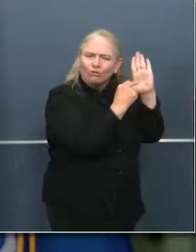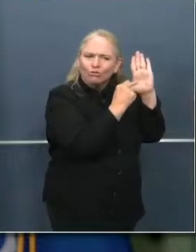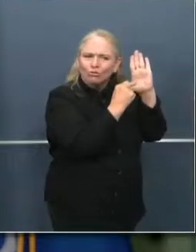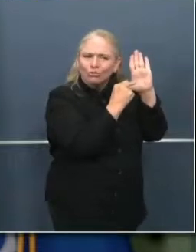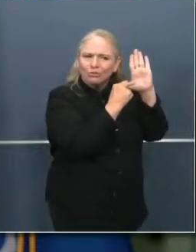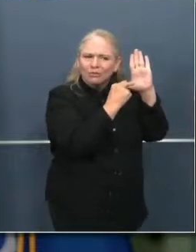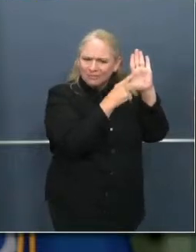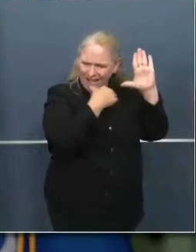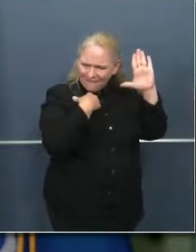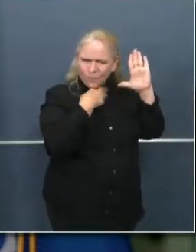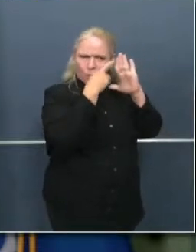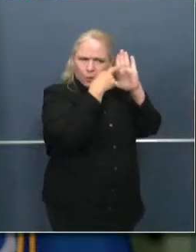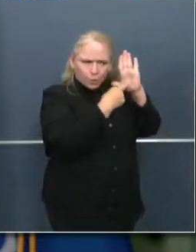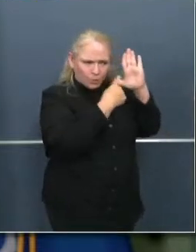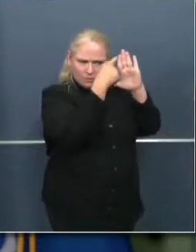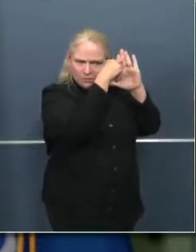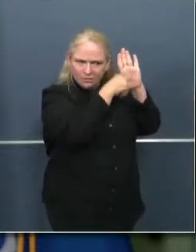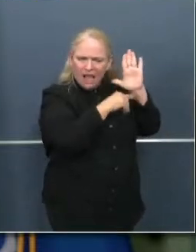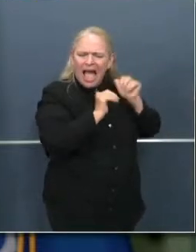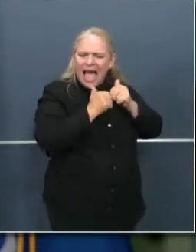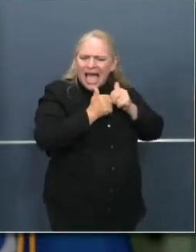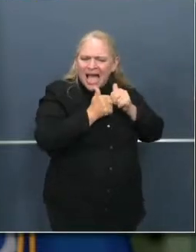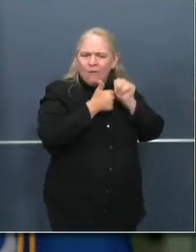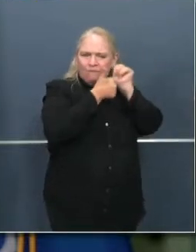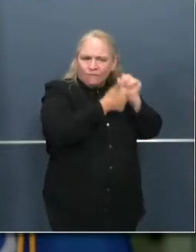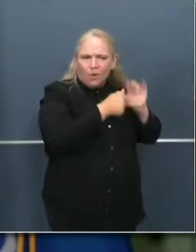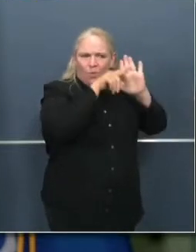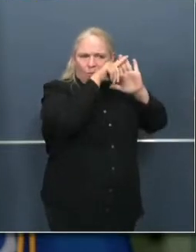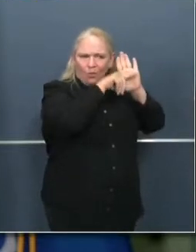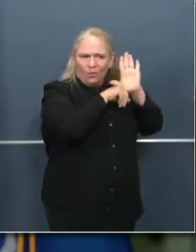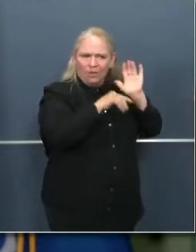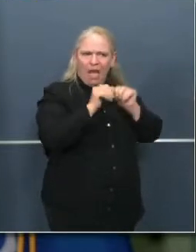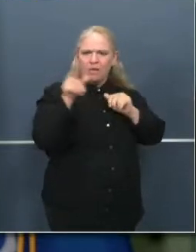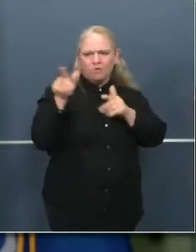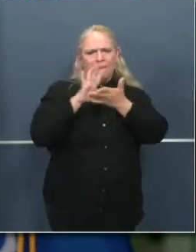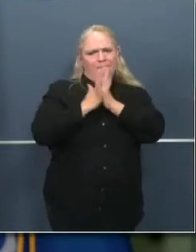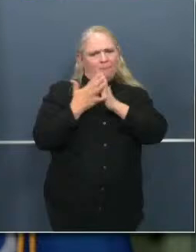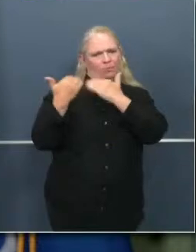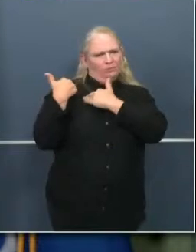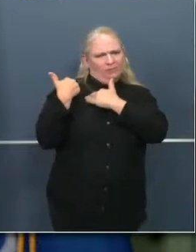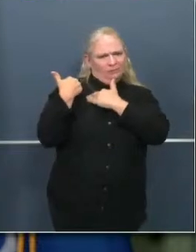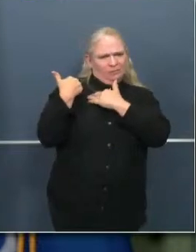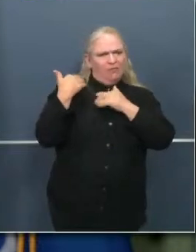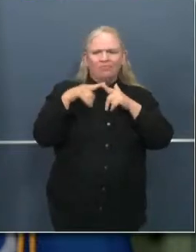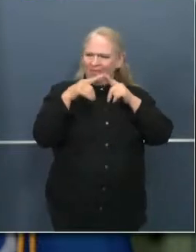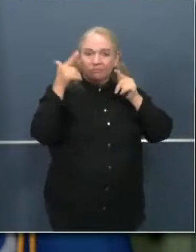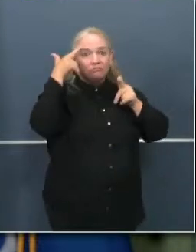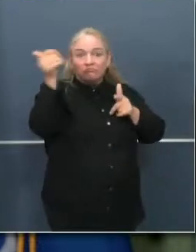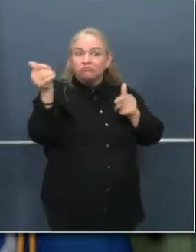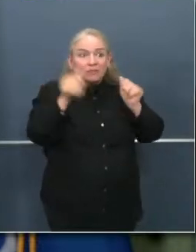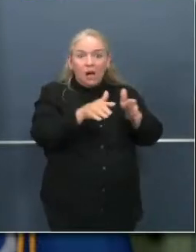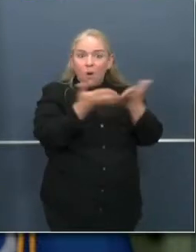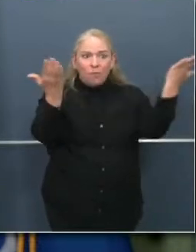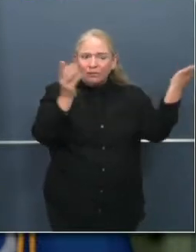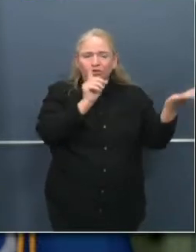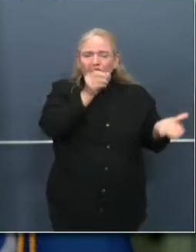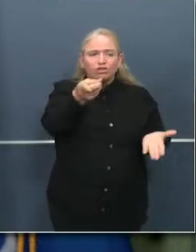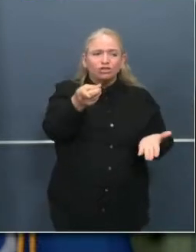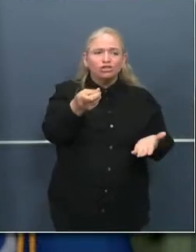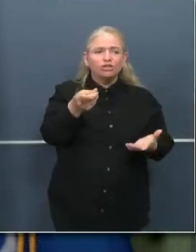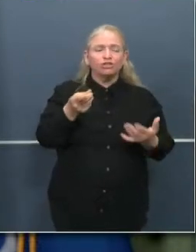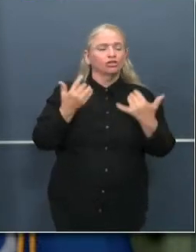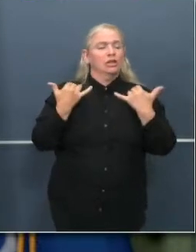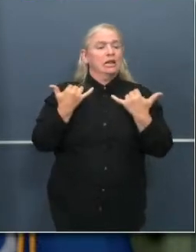certain sectors of the economy. And now it's incumbent upon all of us to not only monitor that, but to enforce those rules